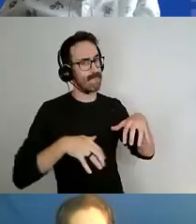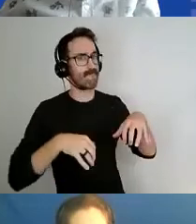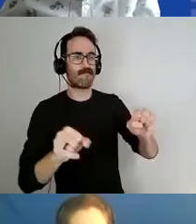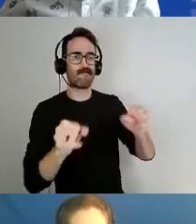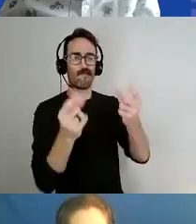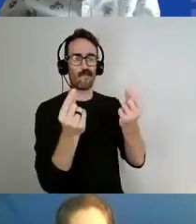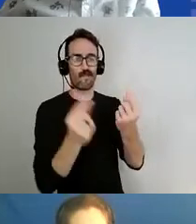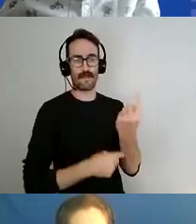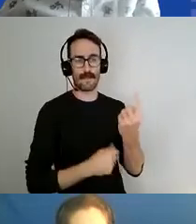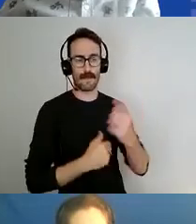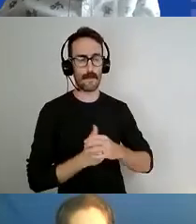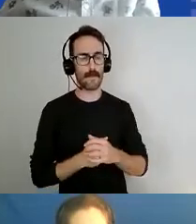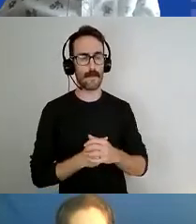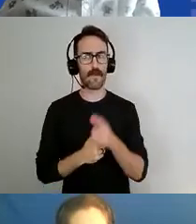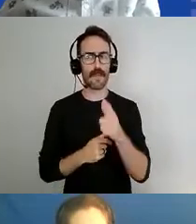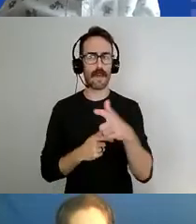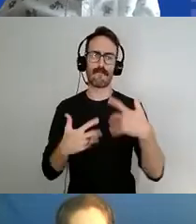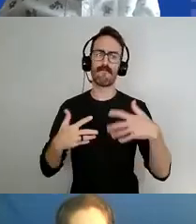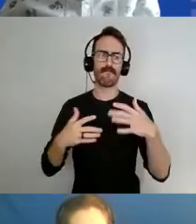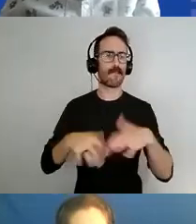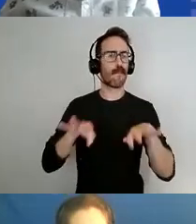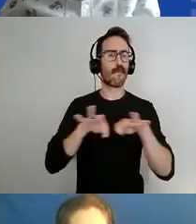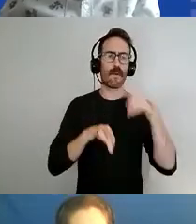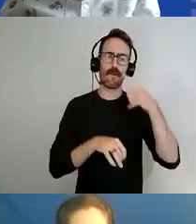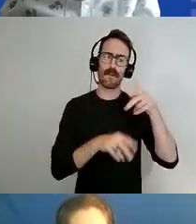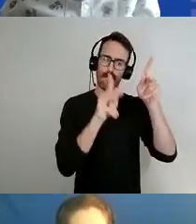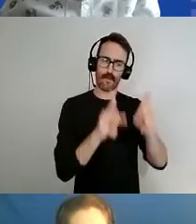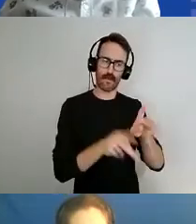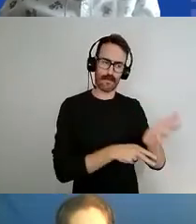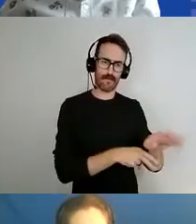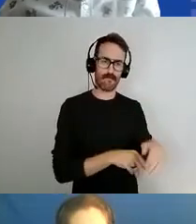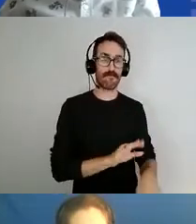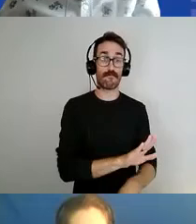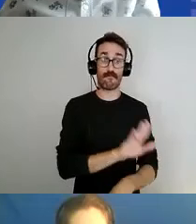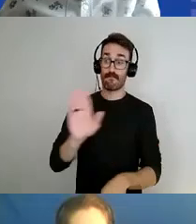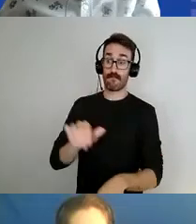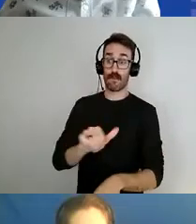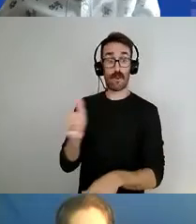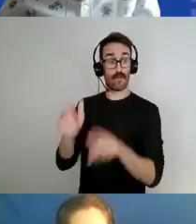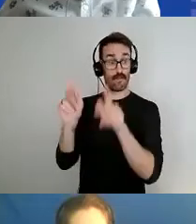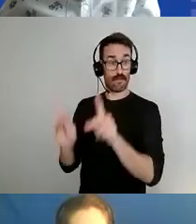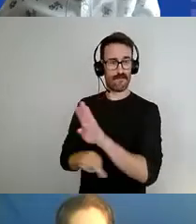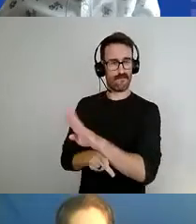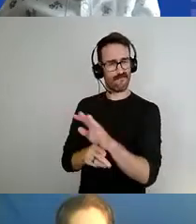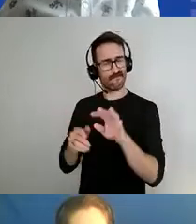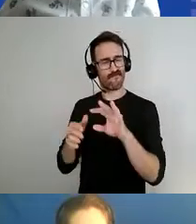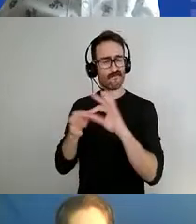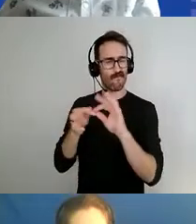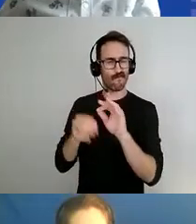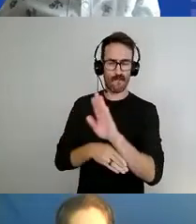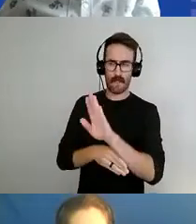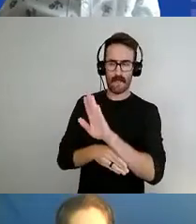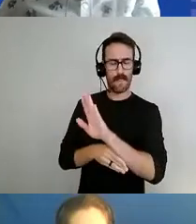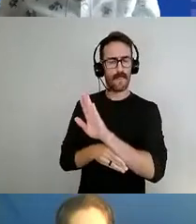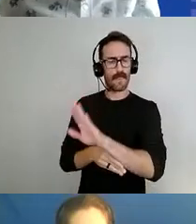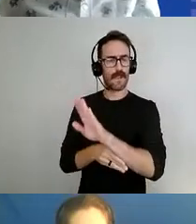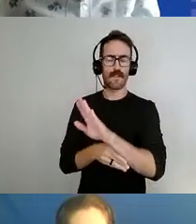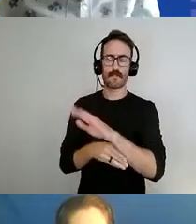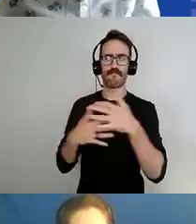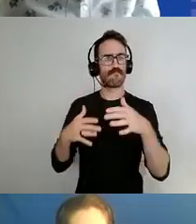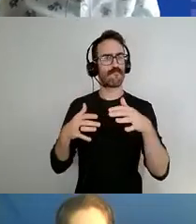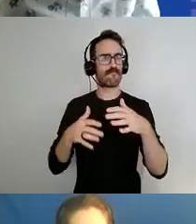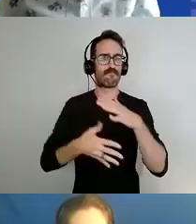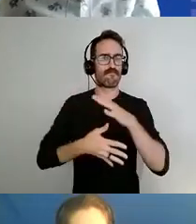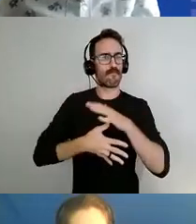important to this person. Another person spoke about the importance of